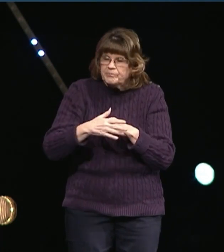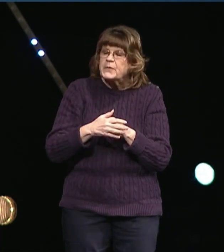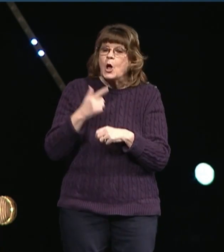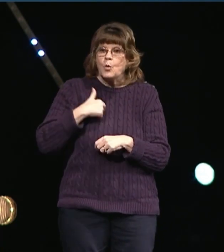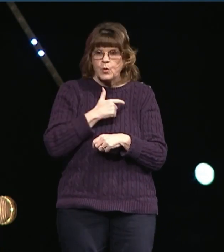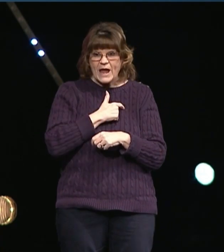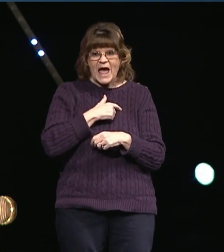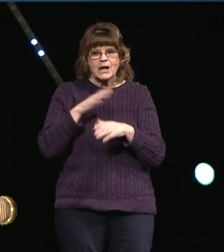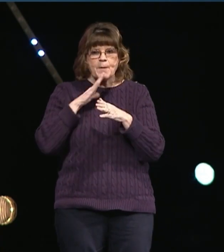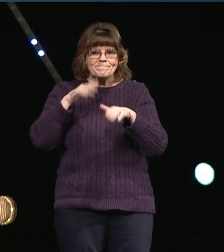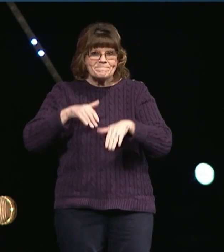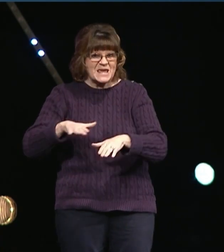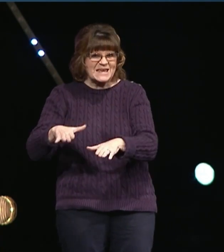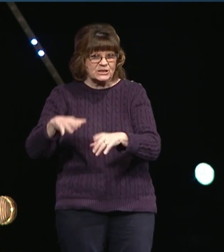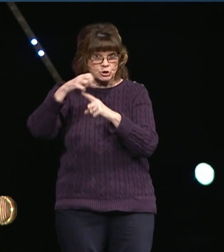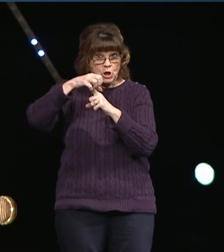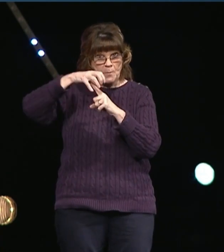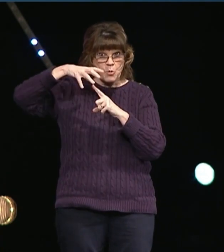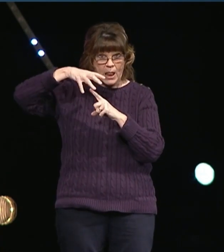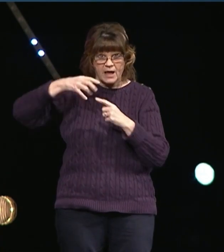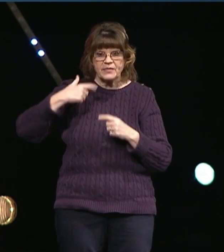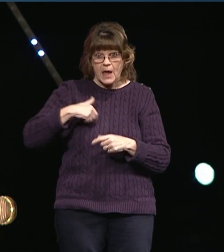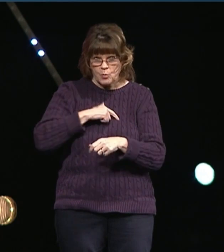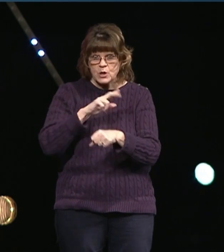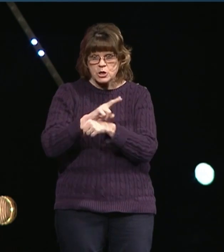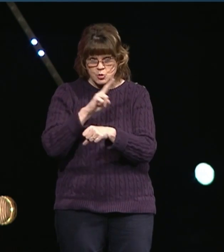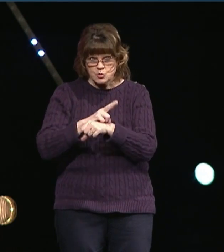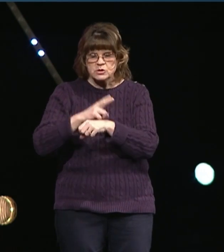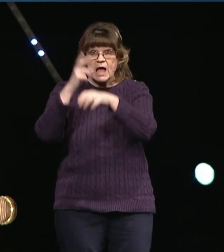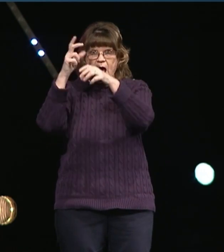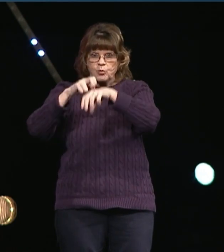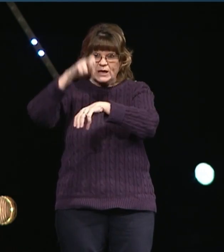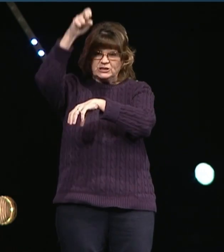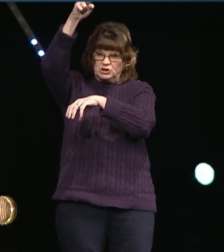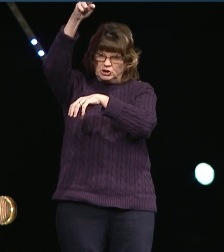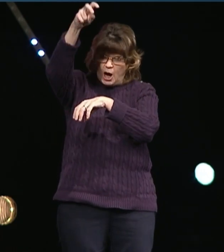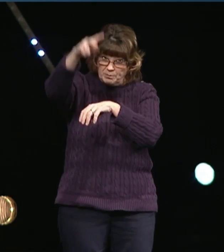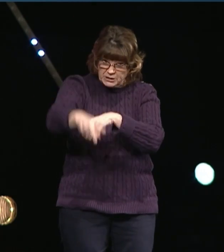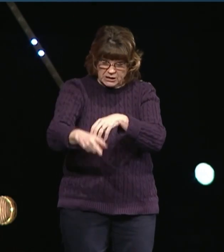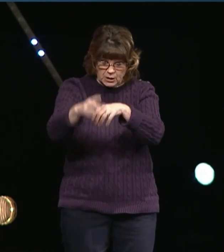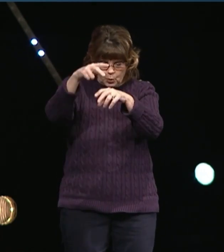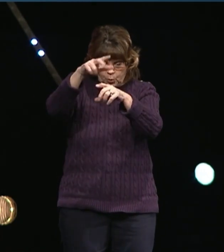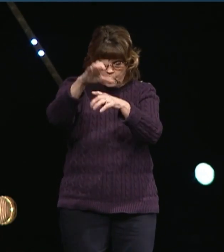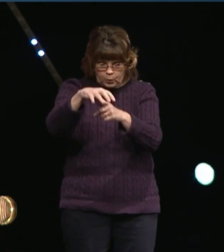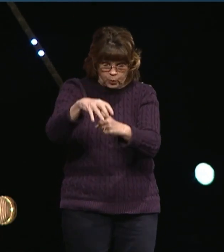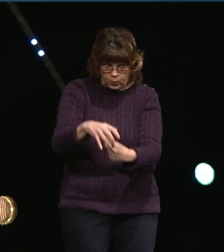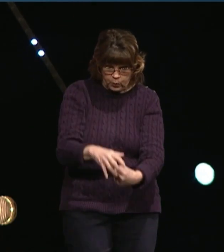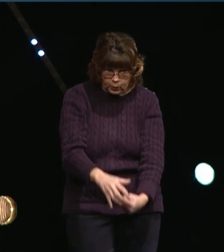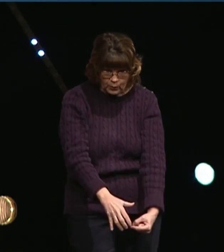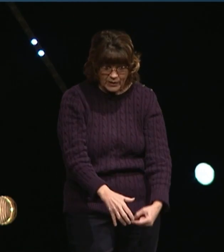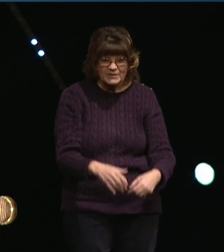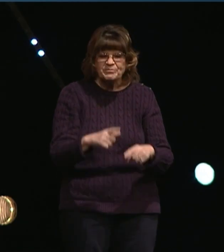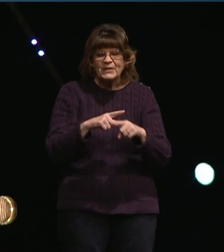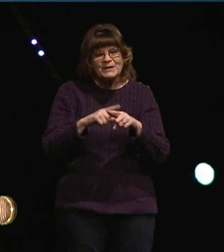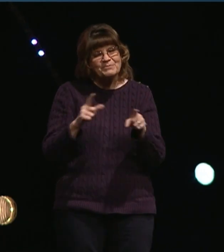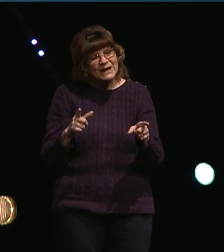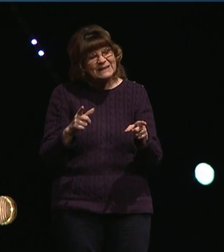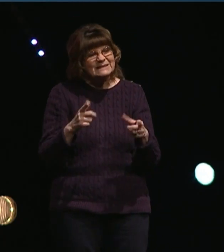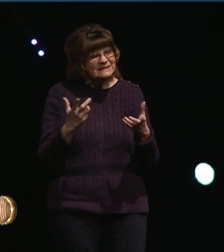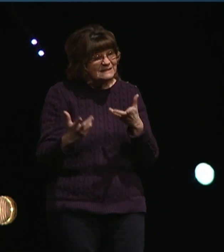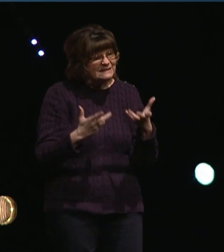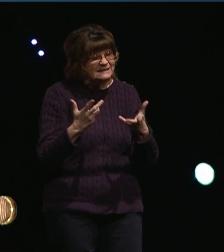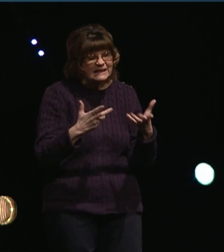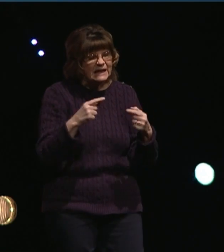umbrella. And I figured you'd float down with the beach umbrella. Heavier than I was. But it beat you to the ground. So we went